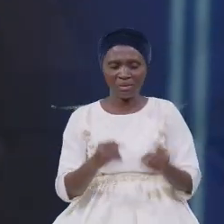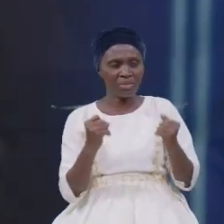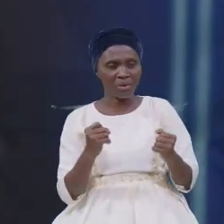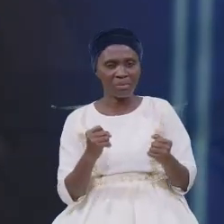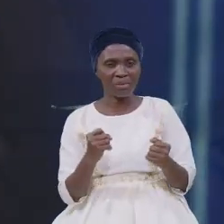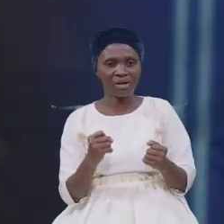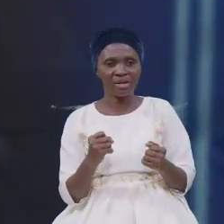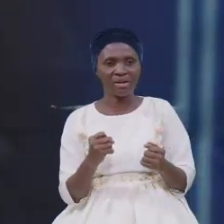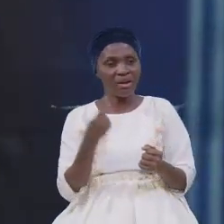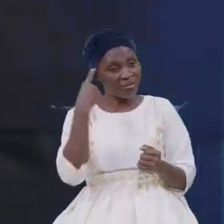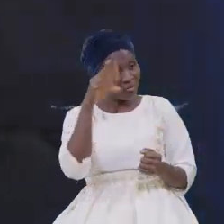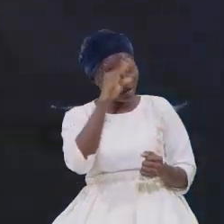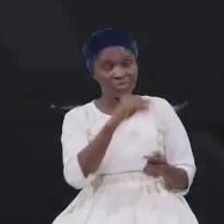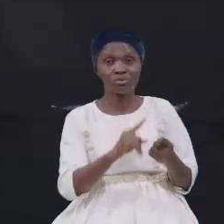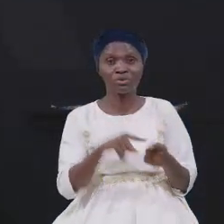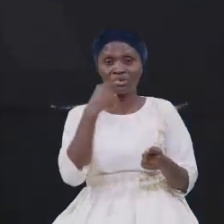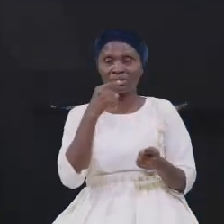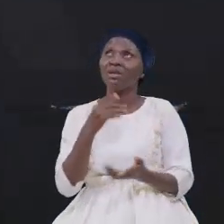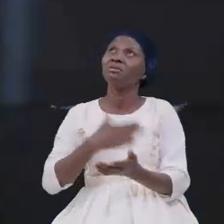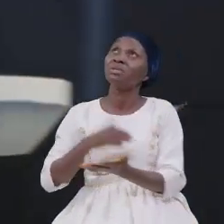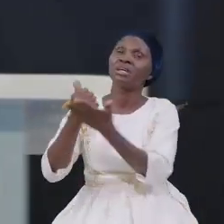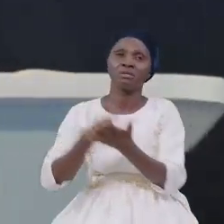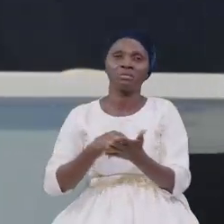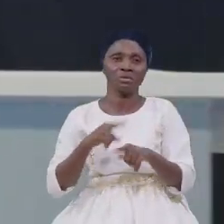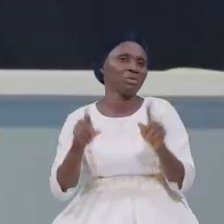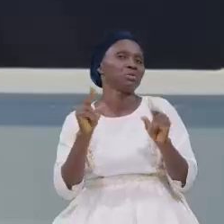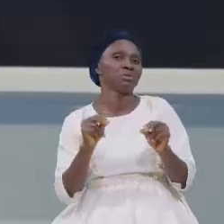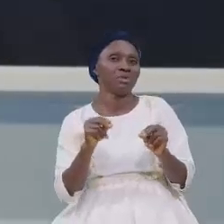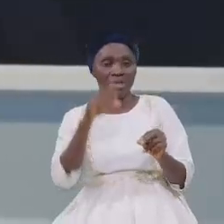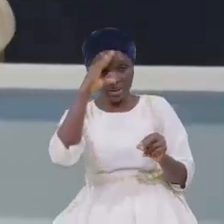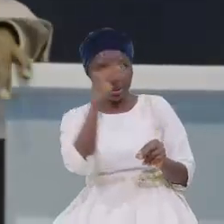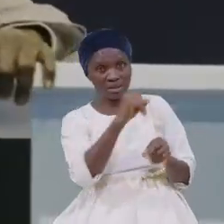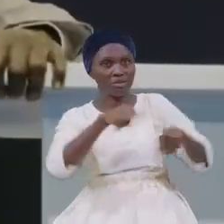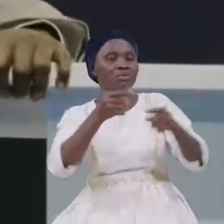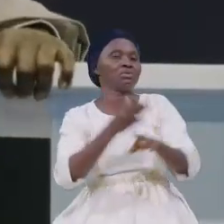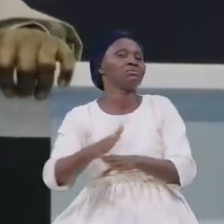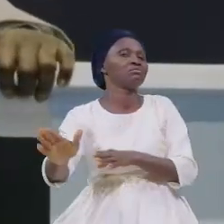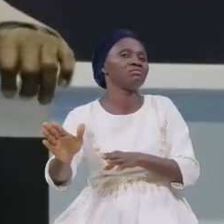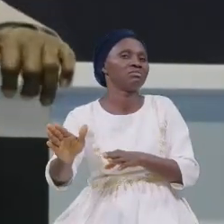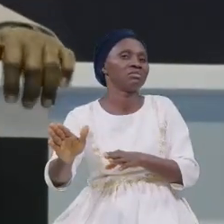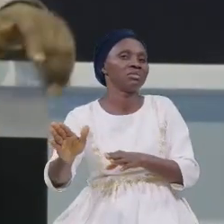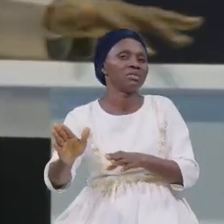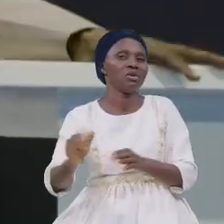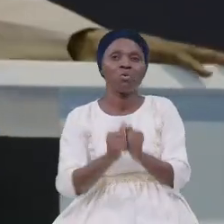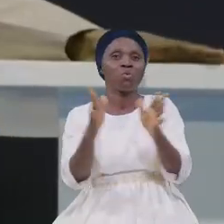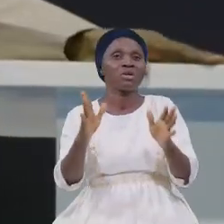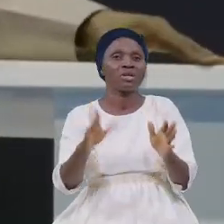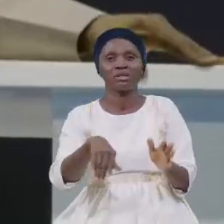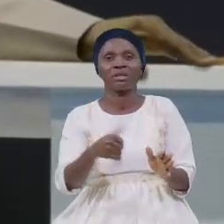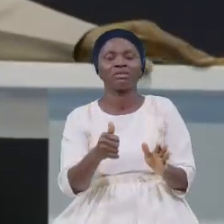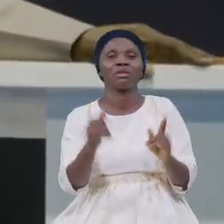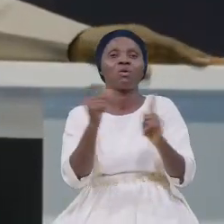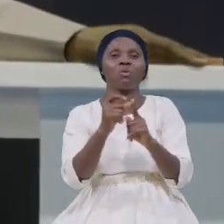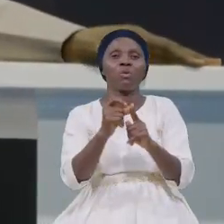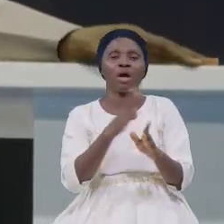me, he went away without another word. And then the